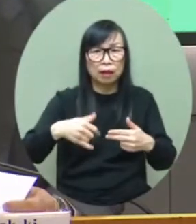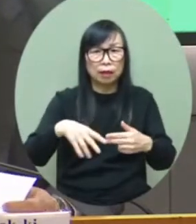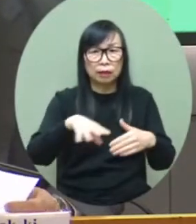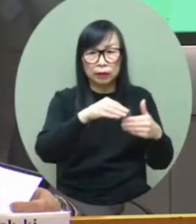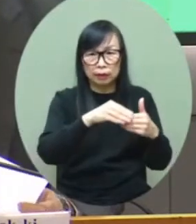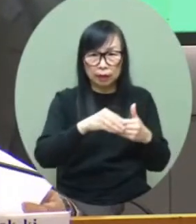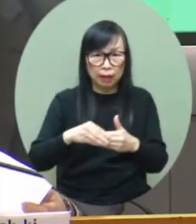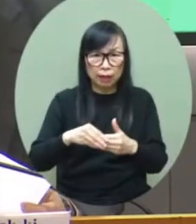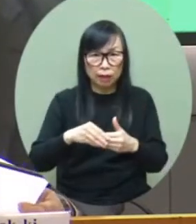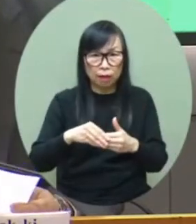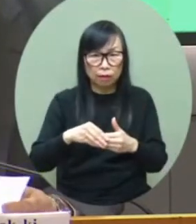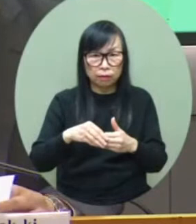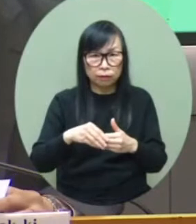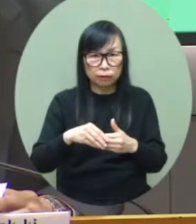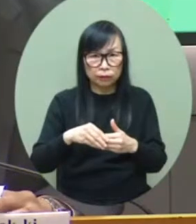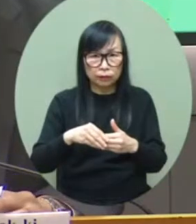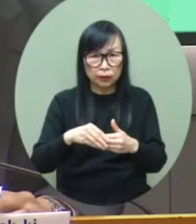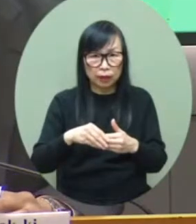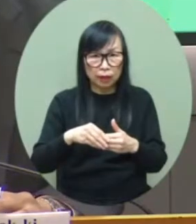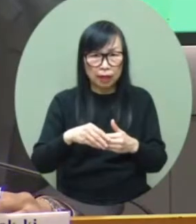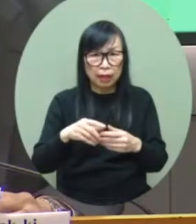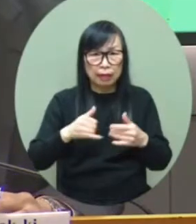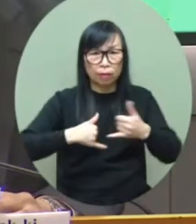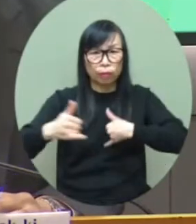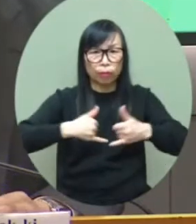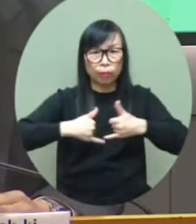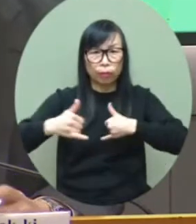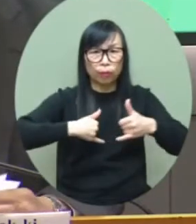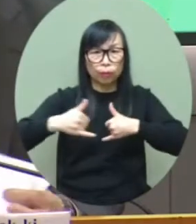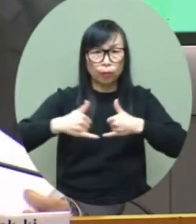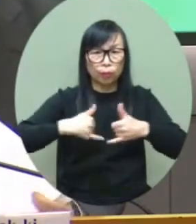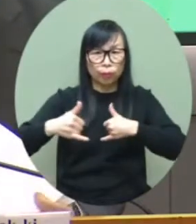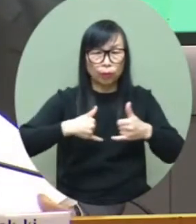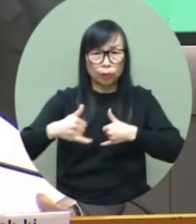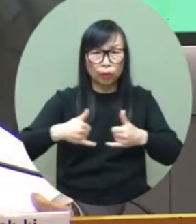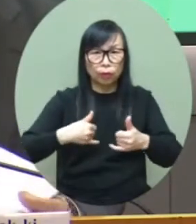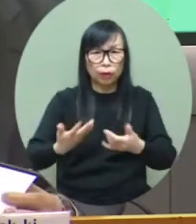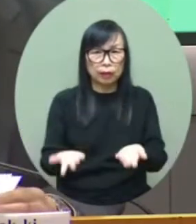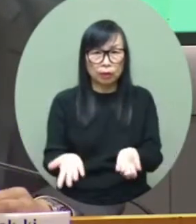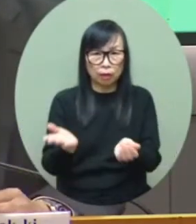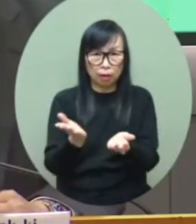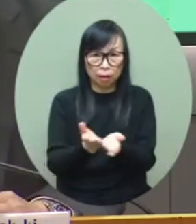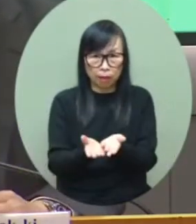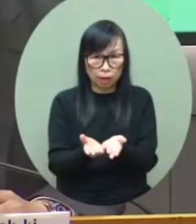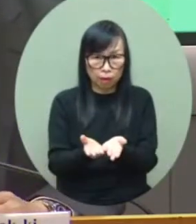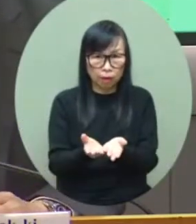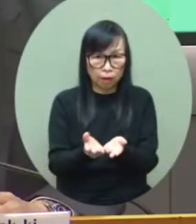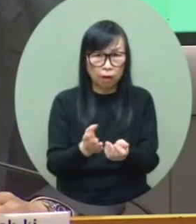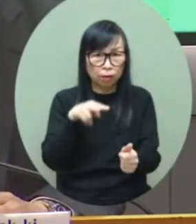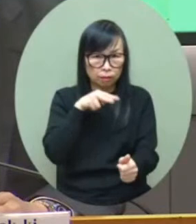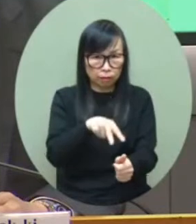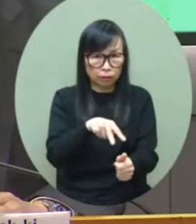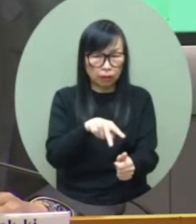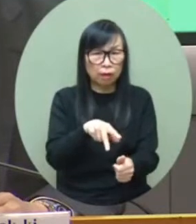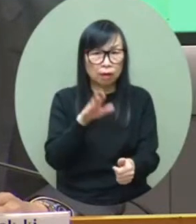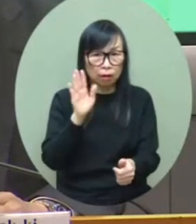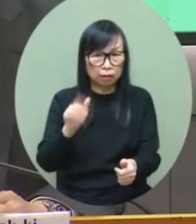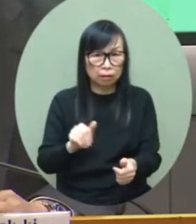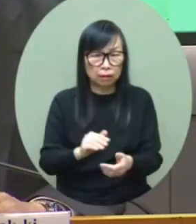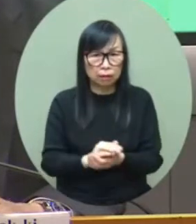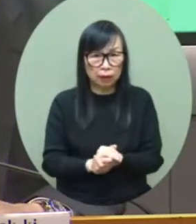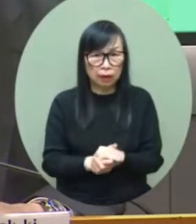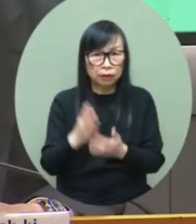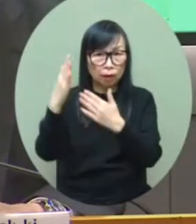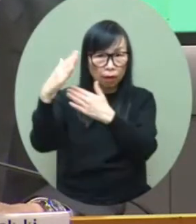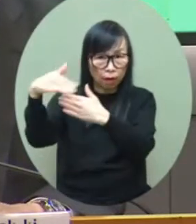there is the RAT requirement, because we will have full resumption of normal travel between Hong Kong and the mainland. There will be huge number of